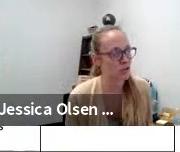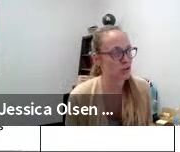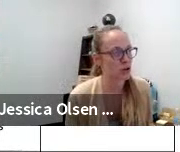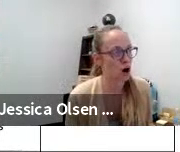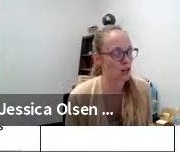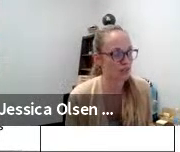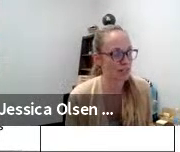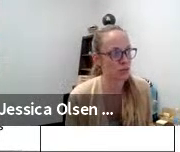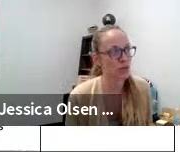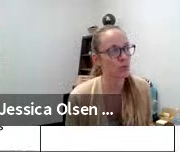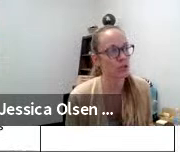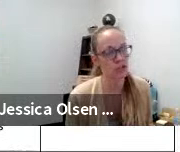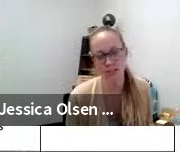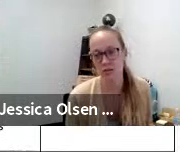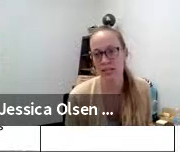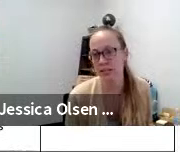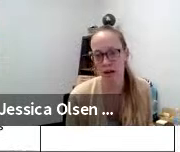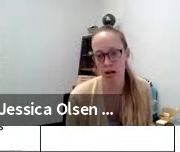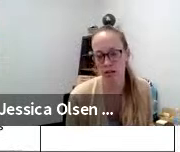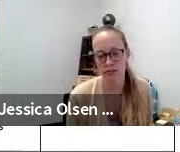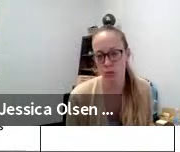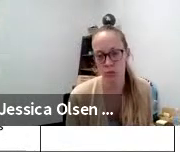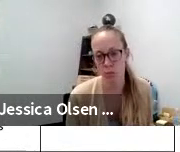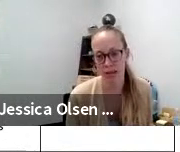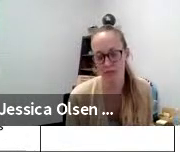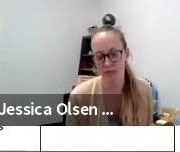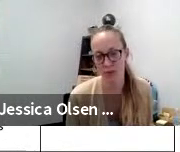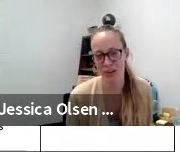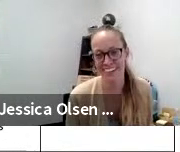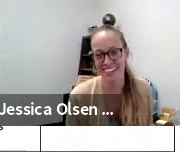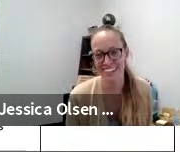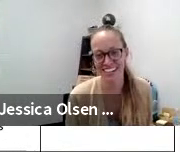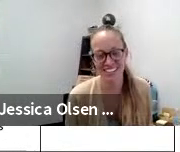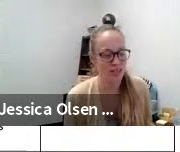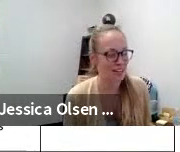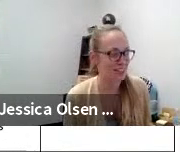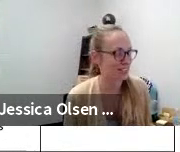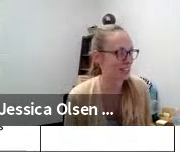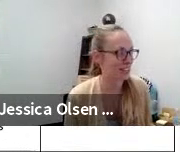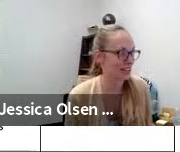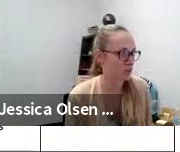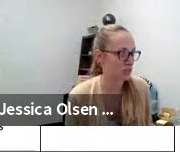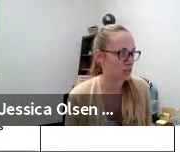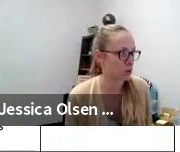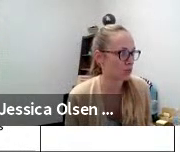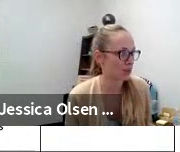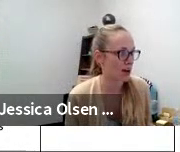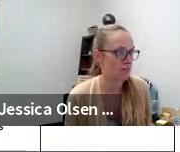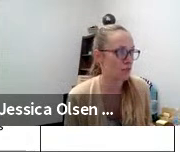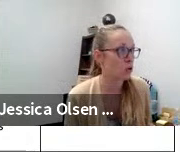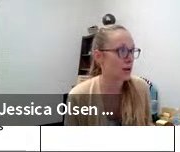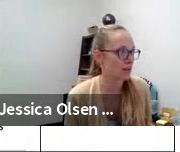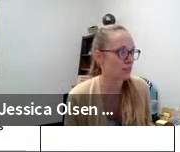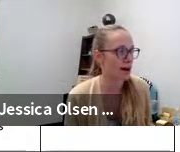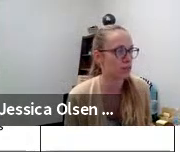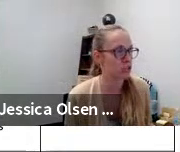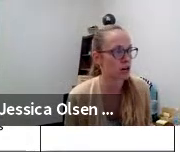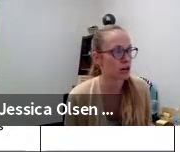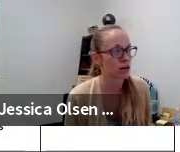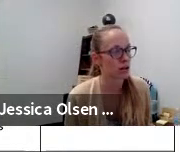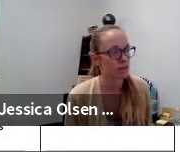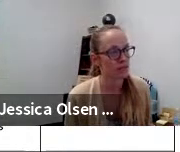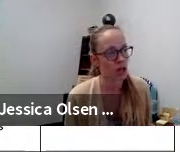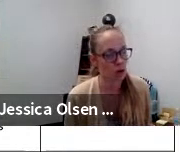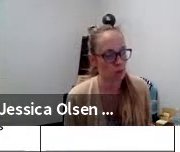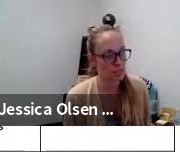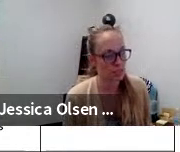have answers to all of these, and we will just email all of you. We won't make everyone wait until the next meeting to see the answers to both 4 and 5, which